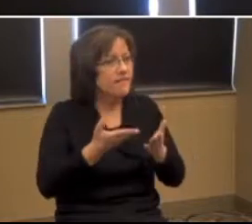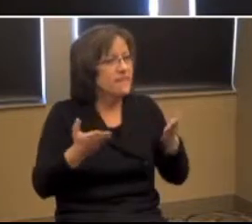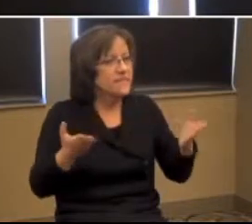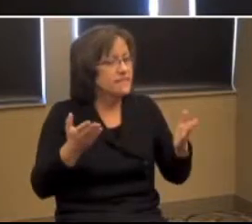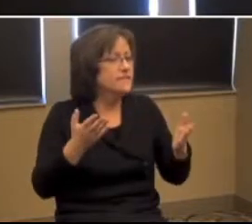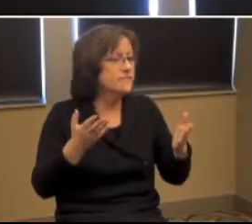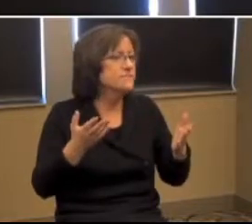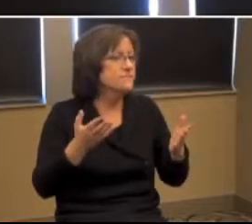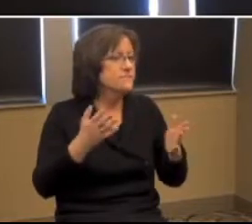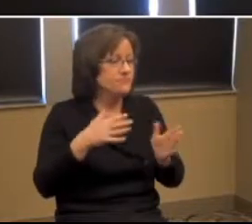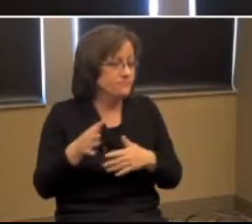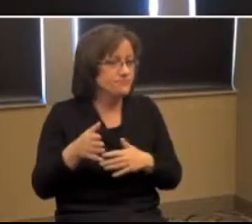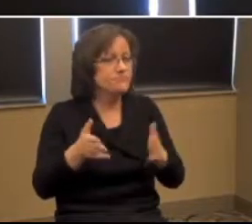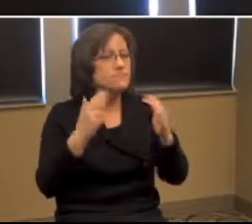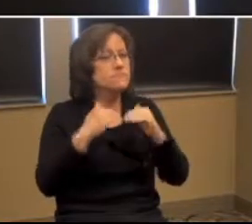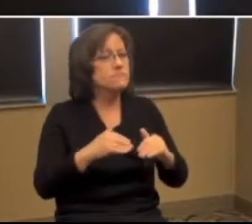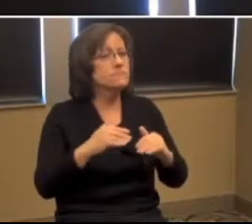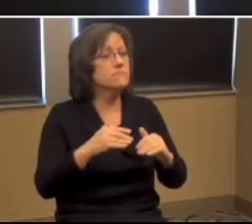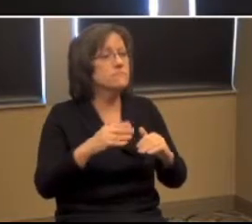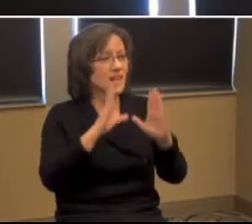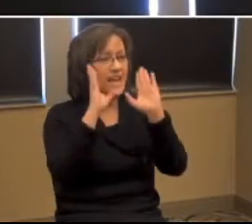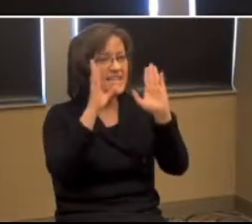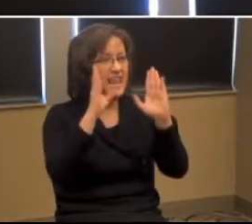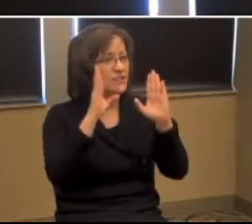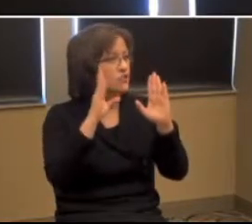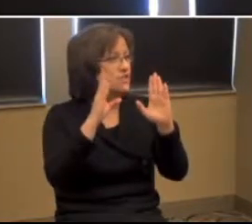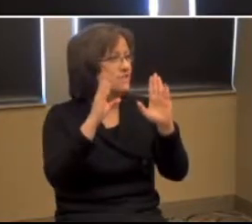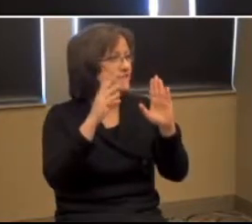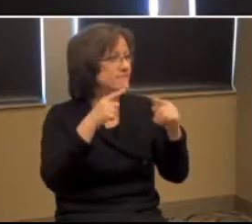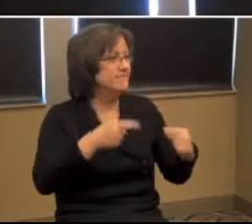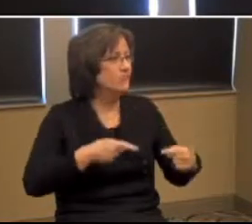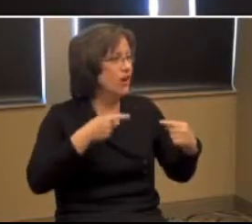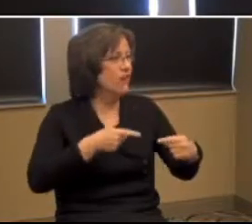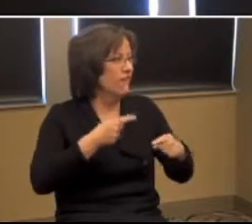with attention. Anybody see that?